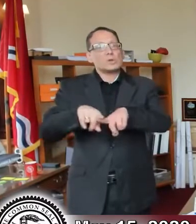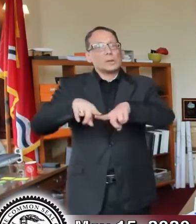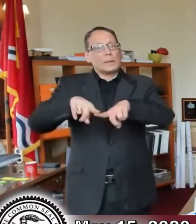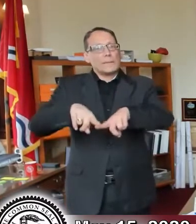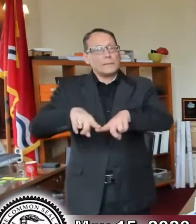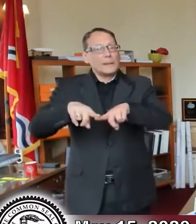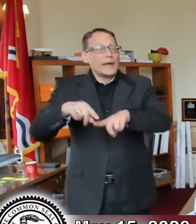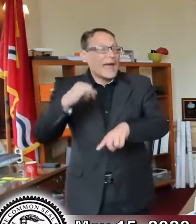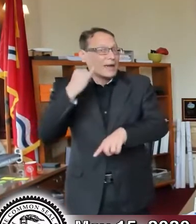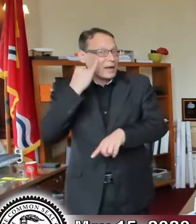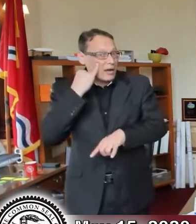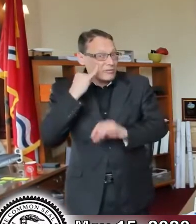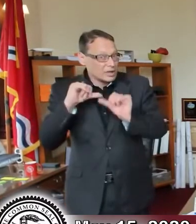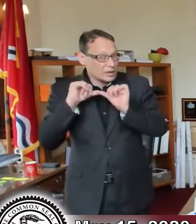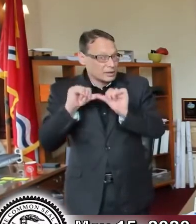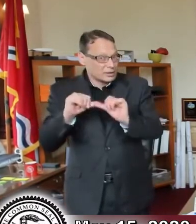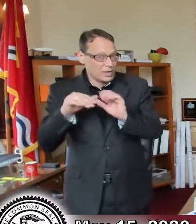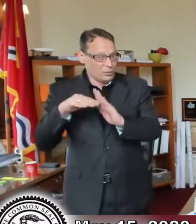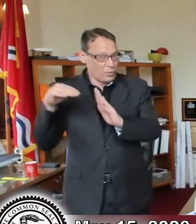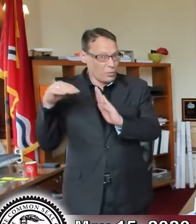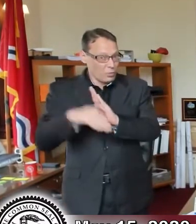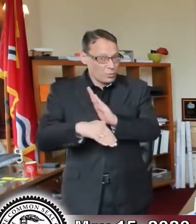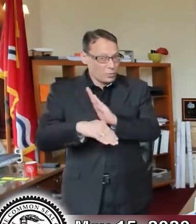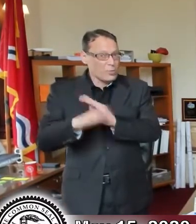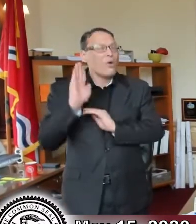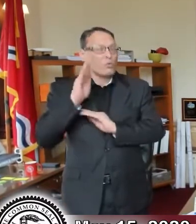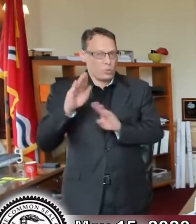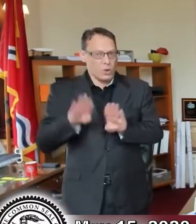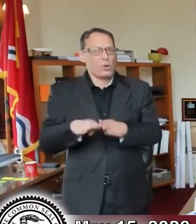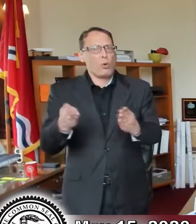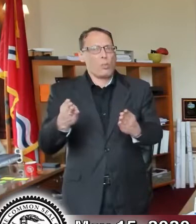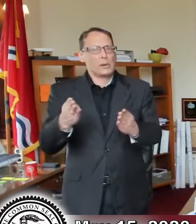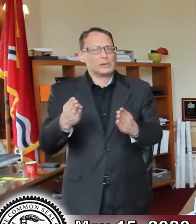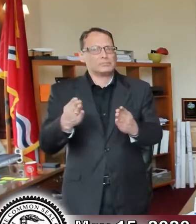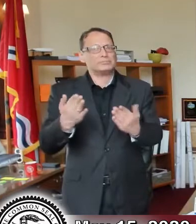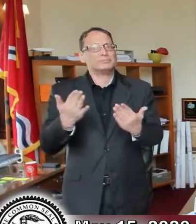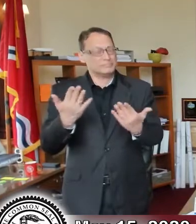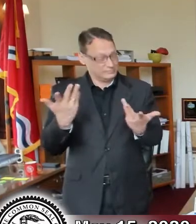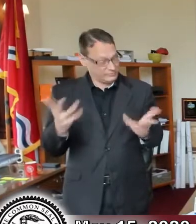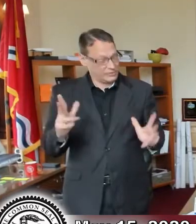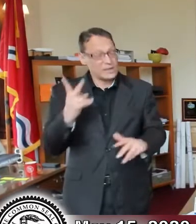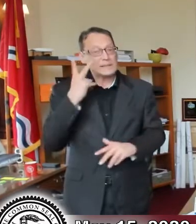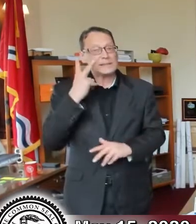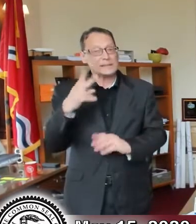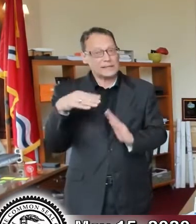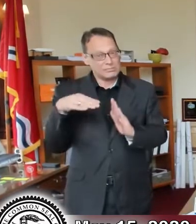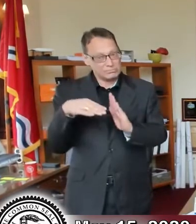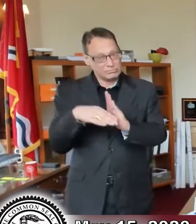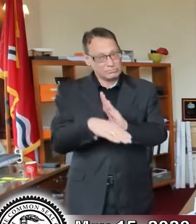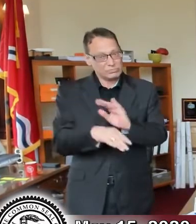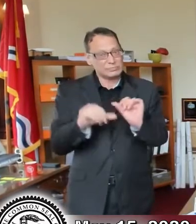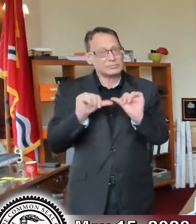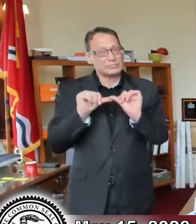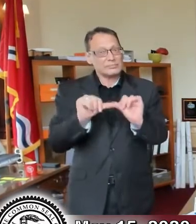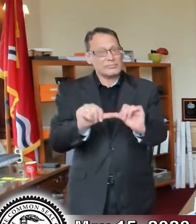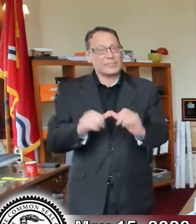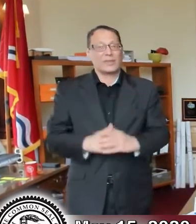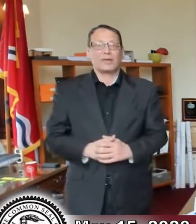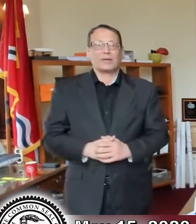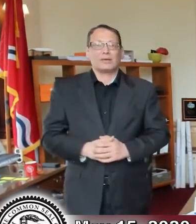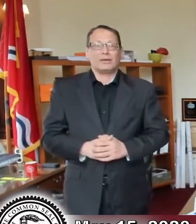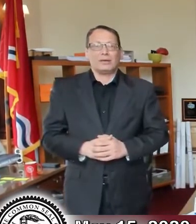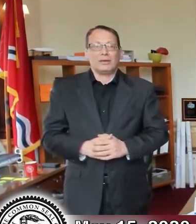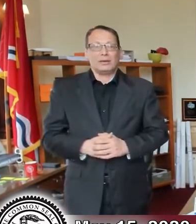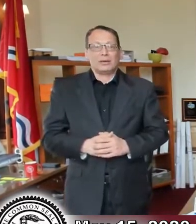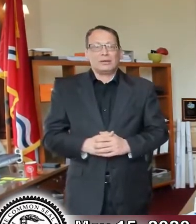on continuing to see a downward trend, which we have continued to see. So we're happy about